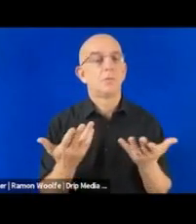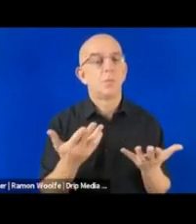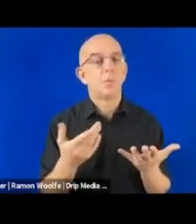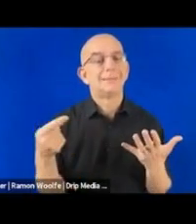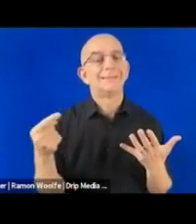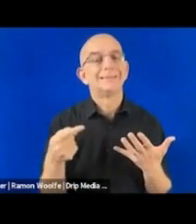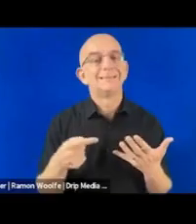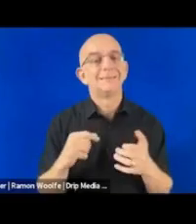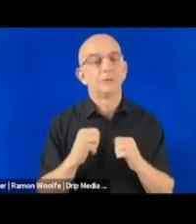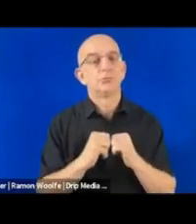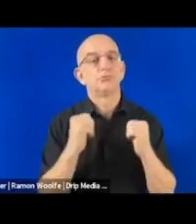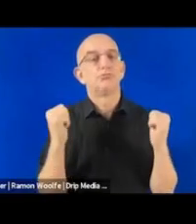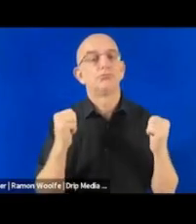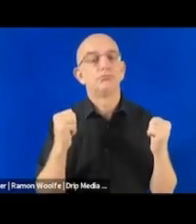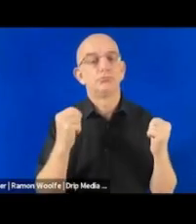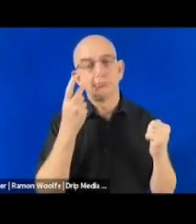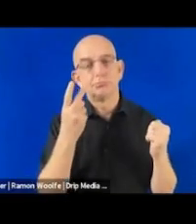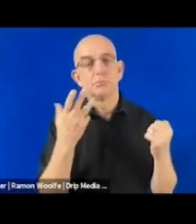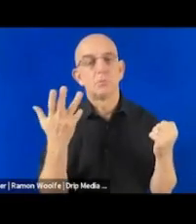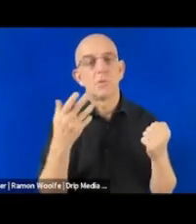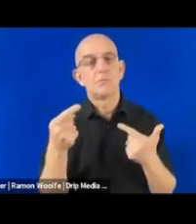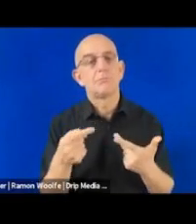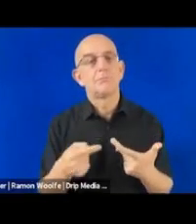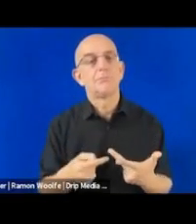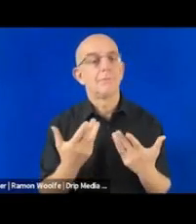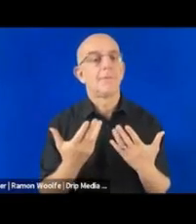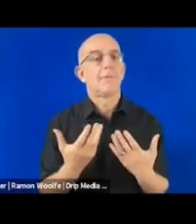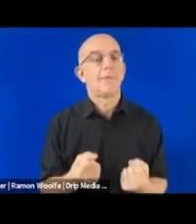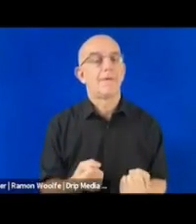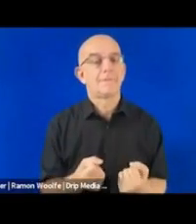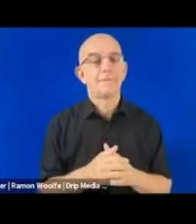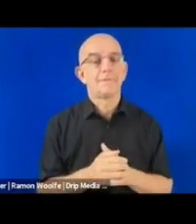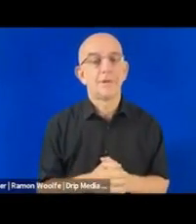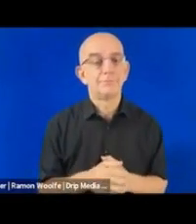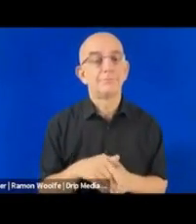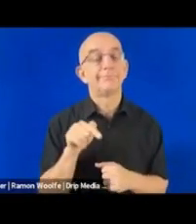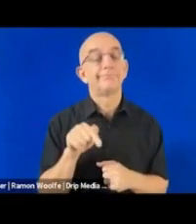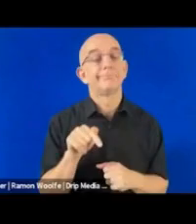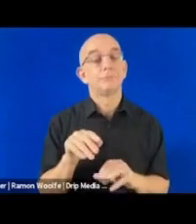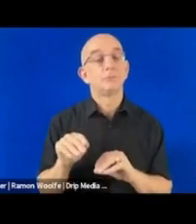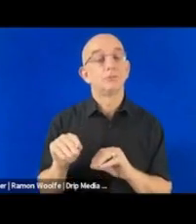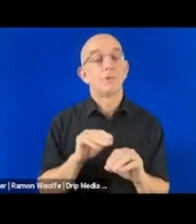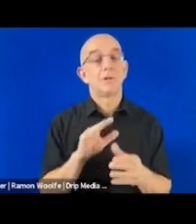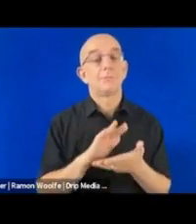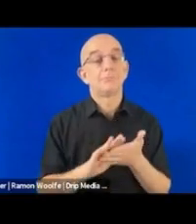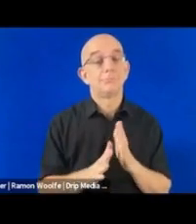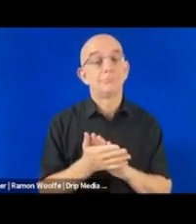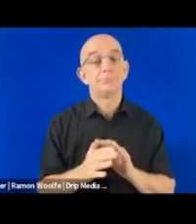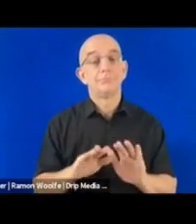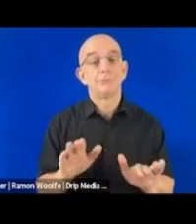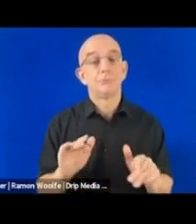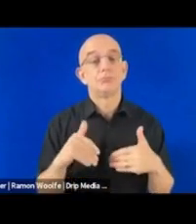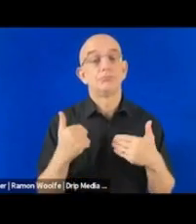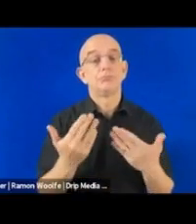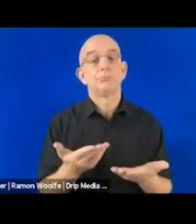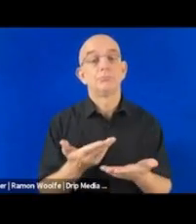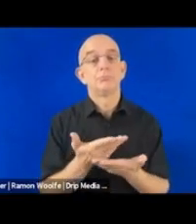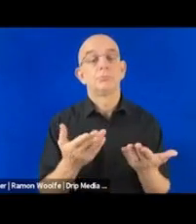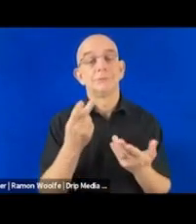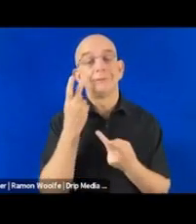package. So I think when Thebuho was also presenting, there was a mention of the building blocks of the transform